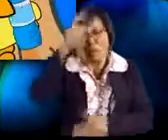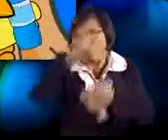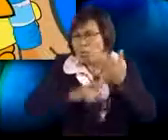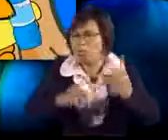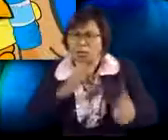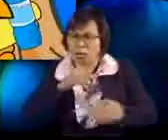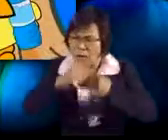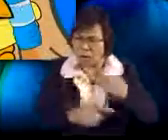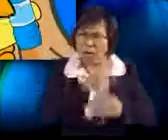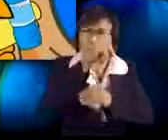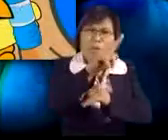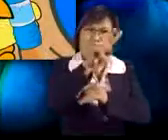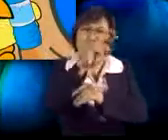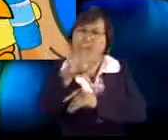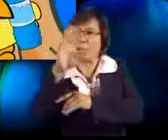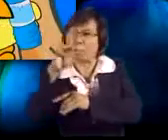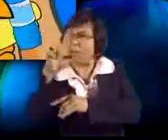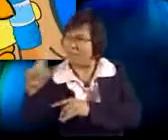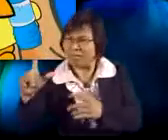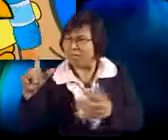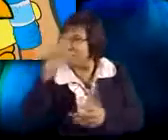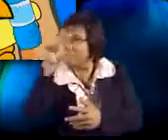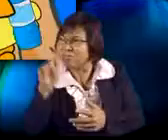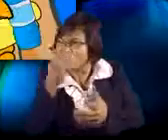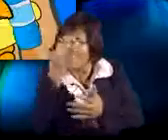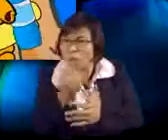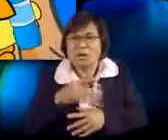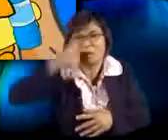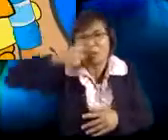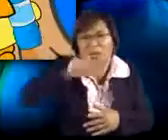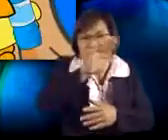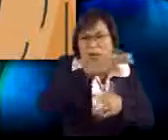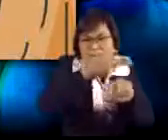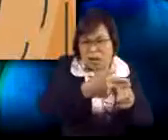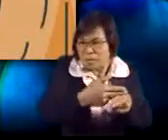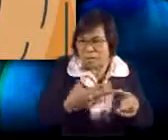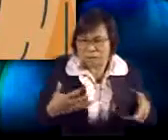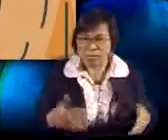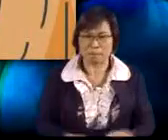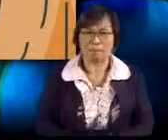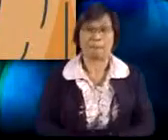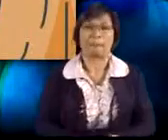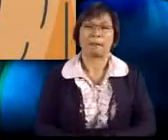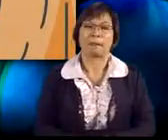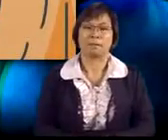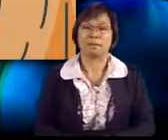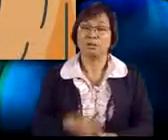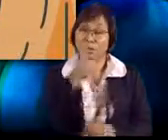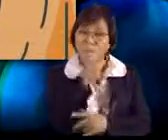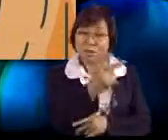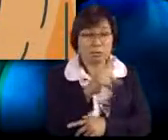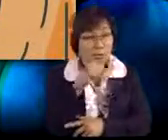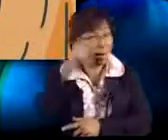about. 125 milliliters? Why did he mention your name? You seem